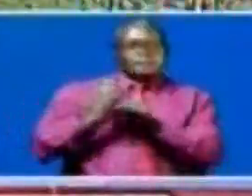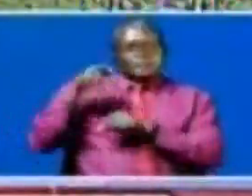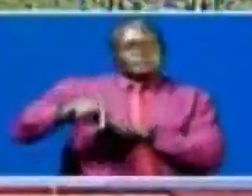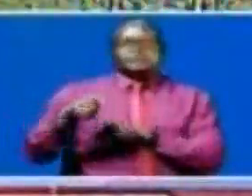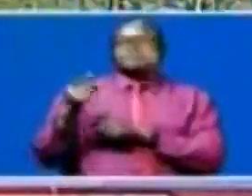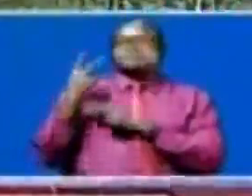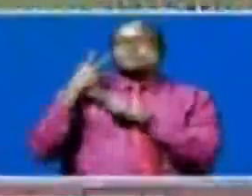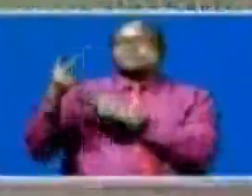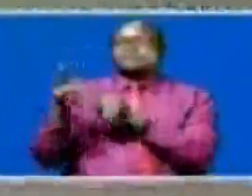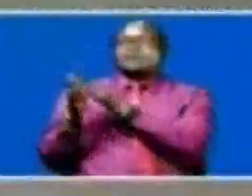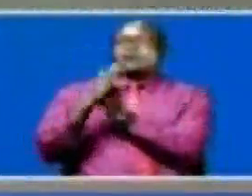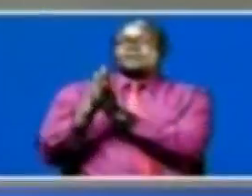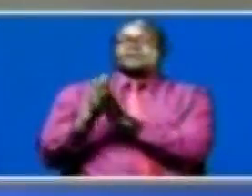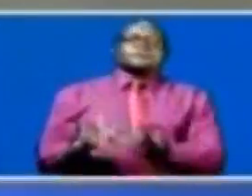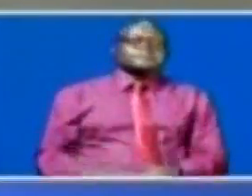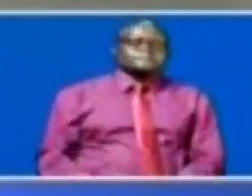report.